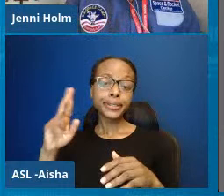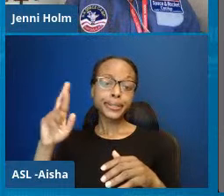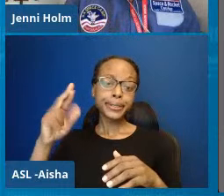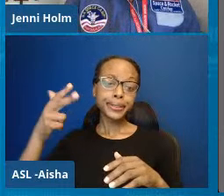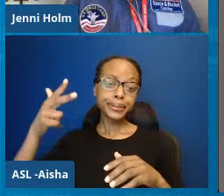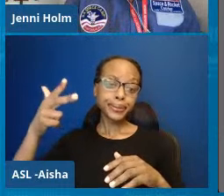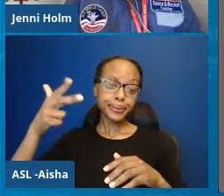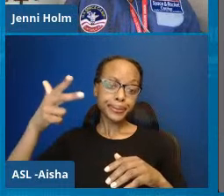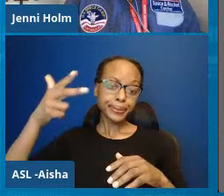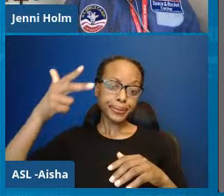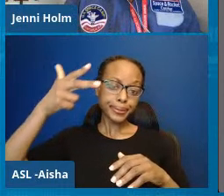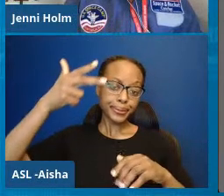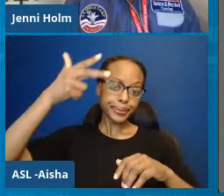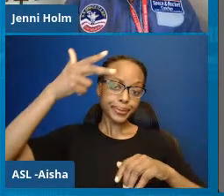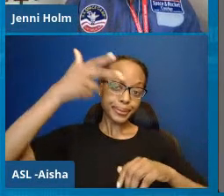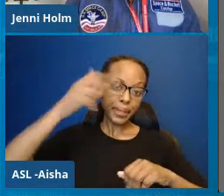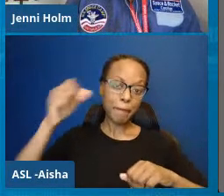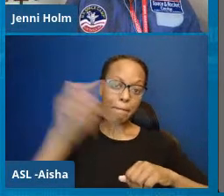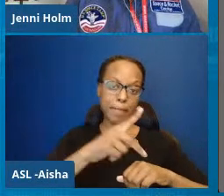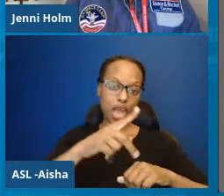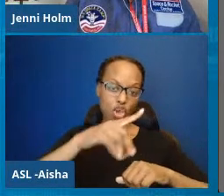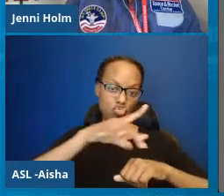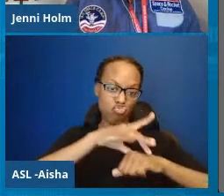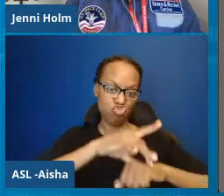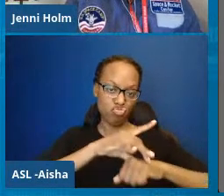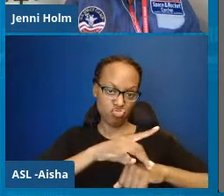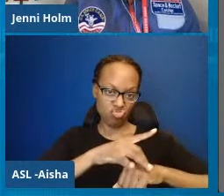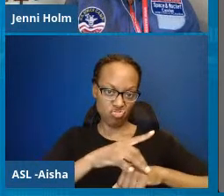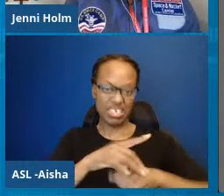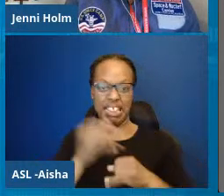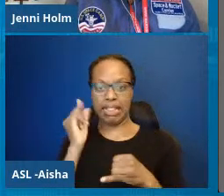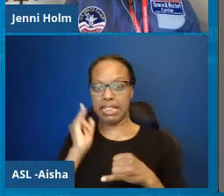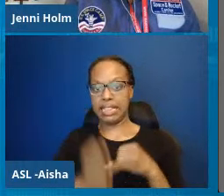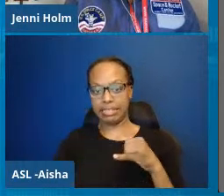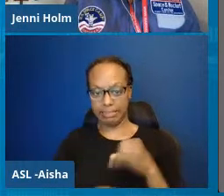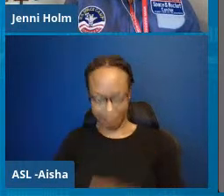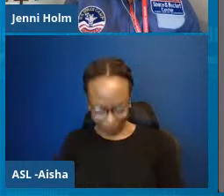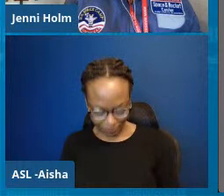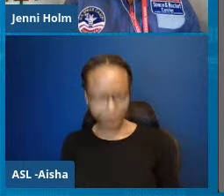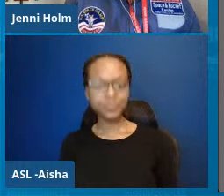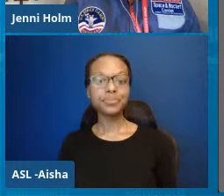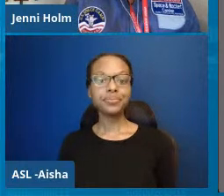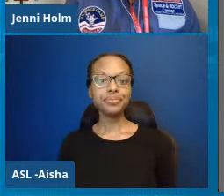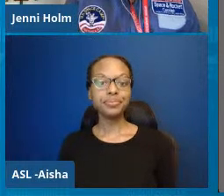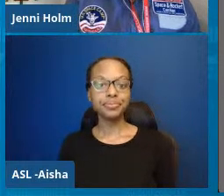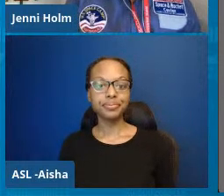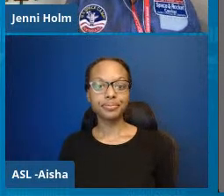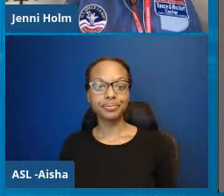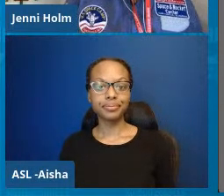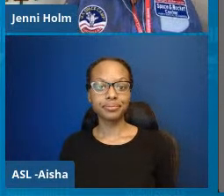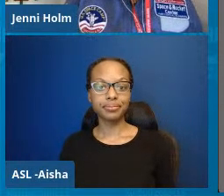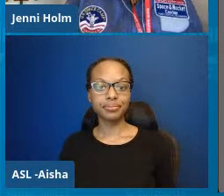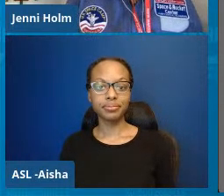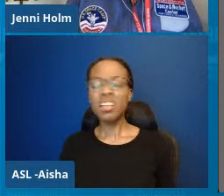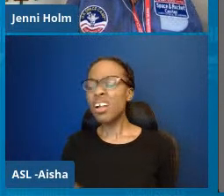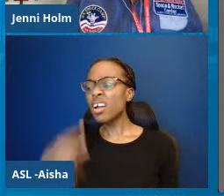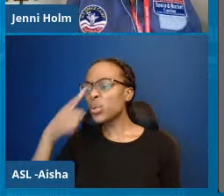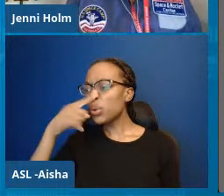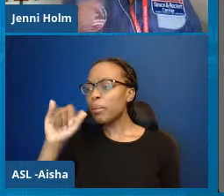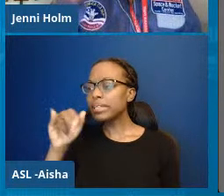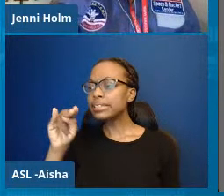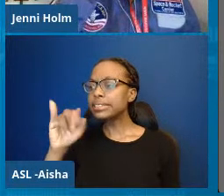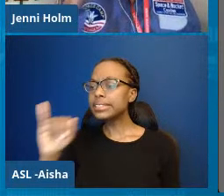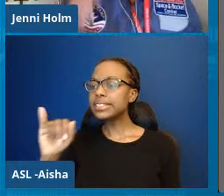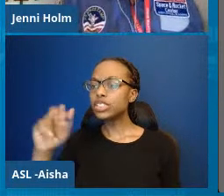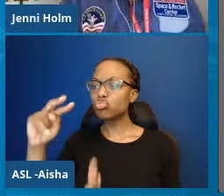splashdown challenge. I think this might be our last challenge. Yeah. So, all right. So as your capsule, hey, Jenny, you want to go ahead and read that to